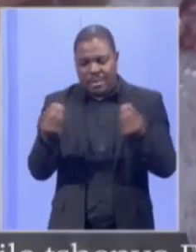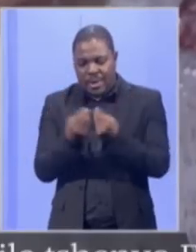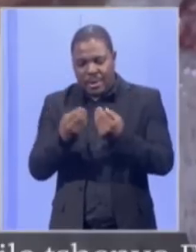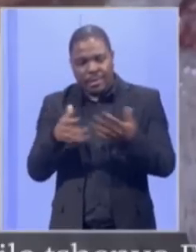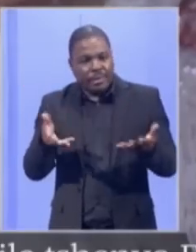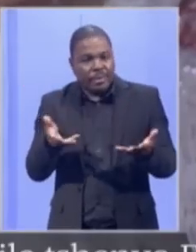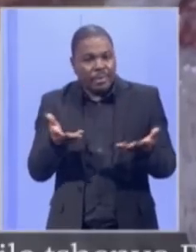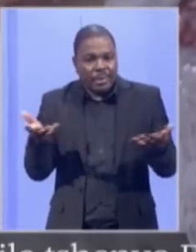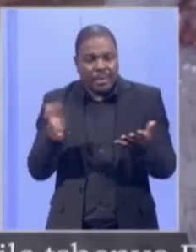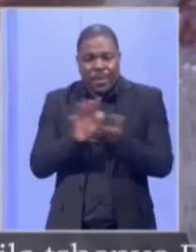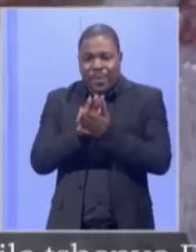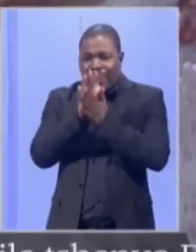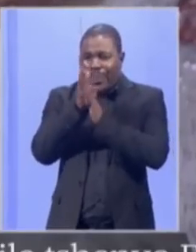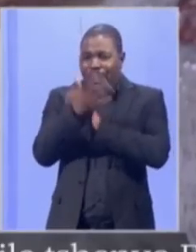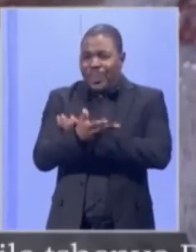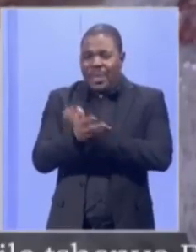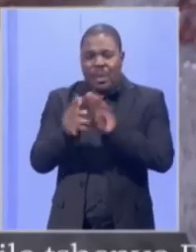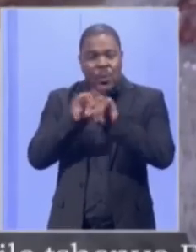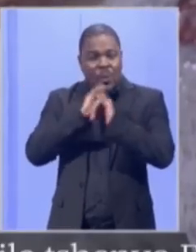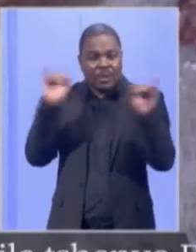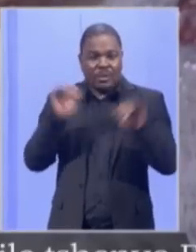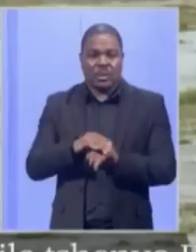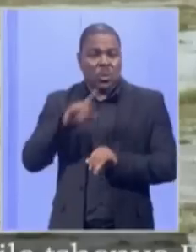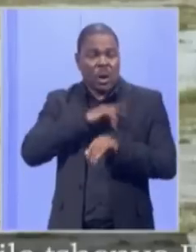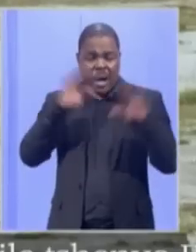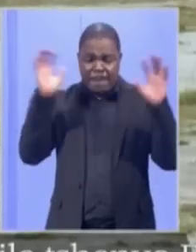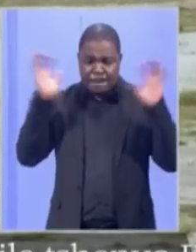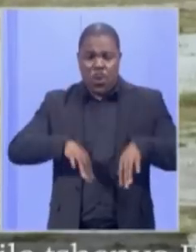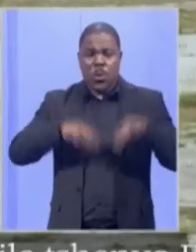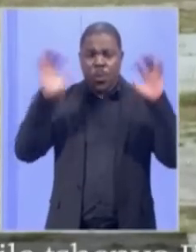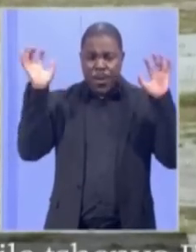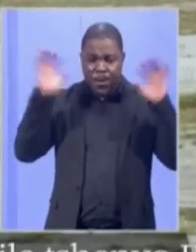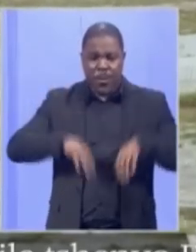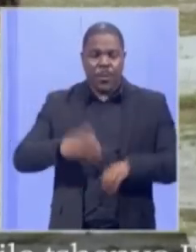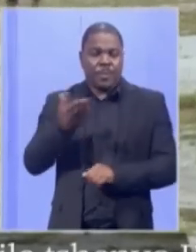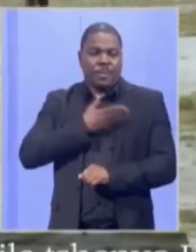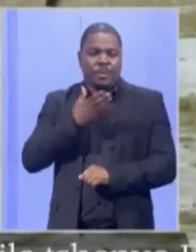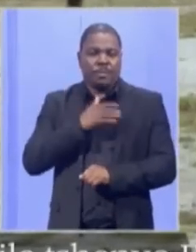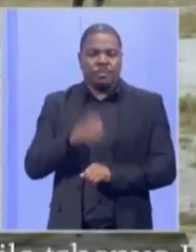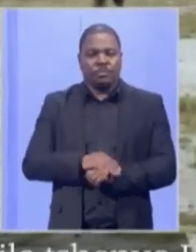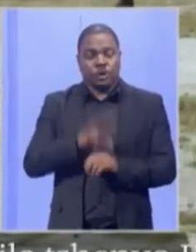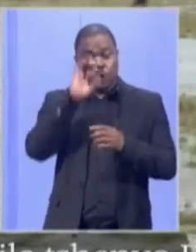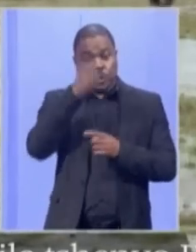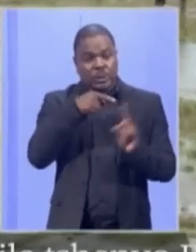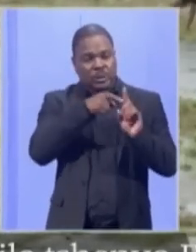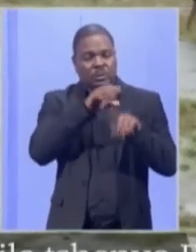fela e senyehile haholo ha pula ena ka matla. Moradi ya dilemo tse